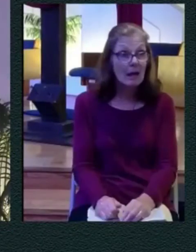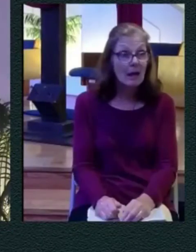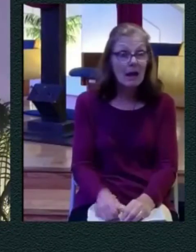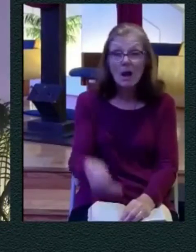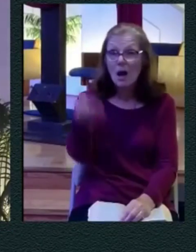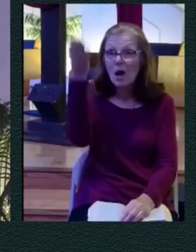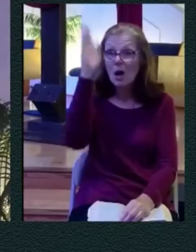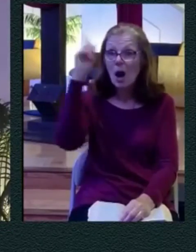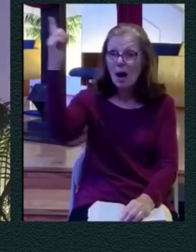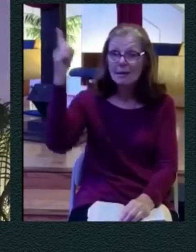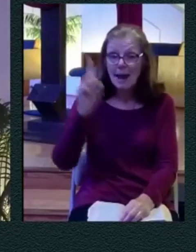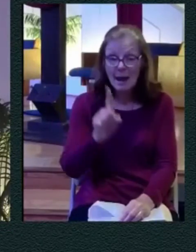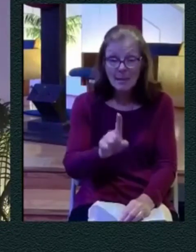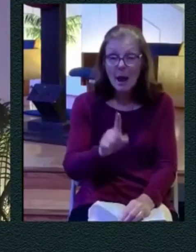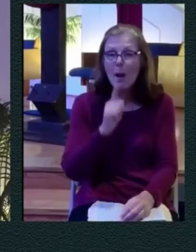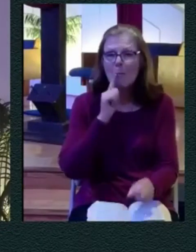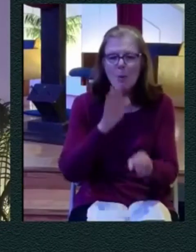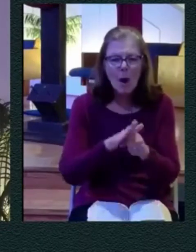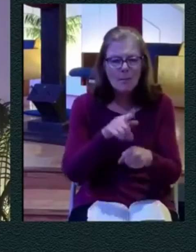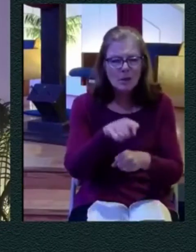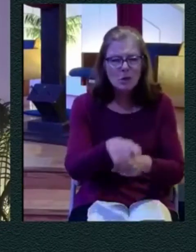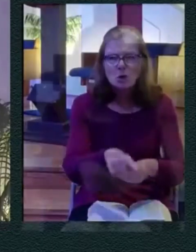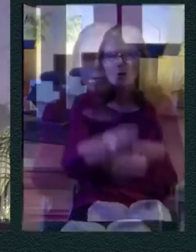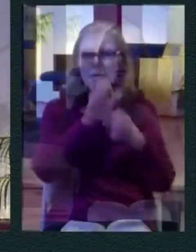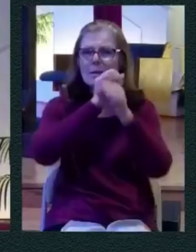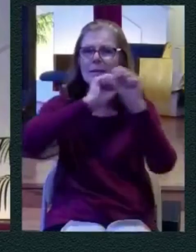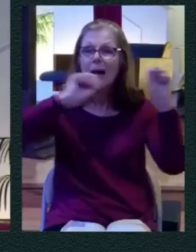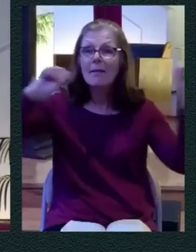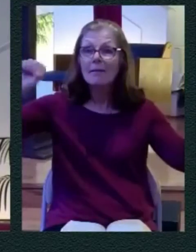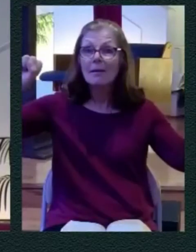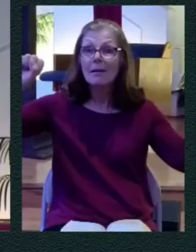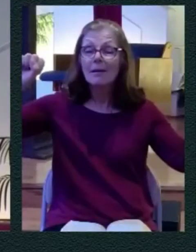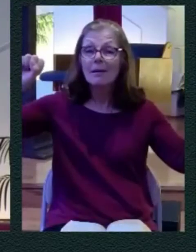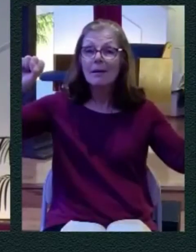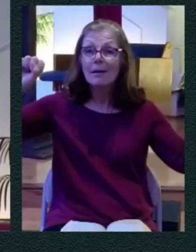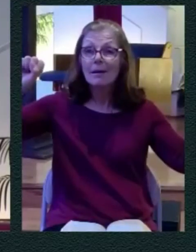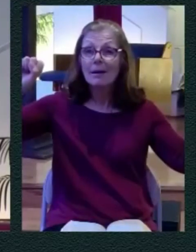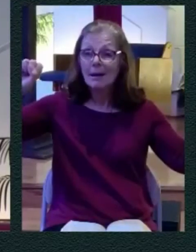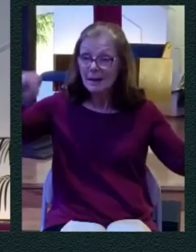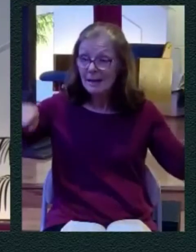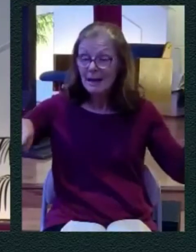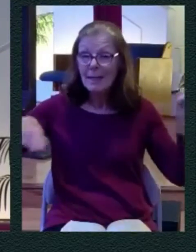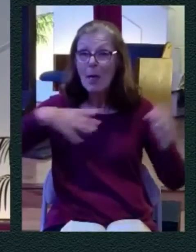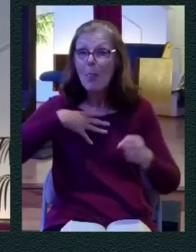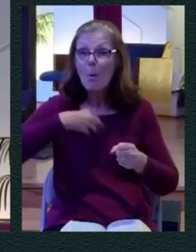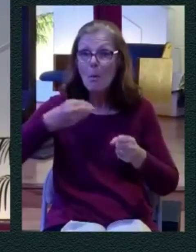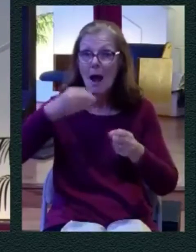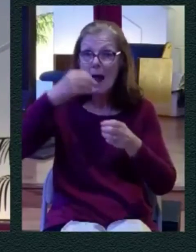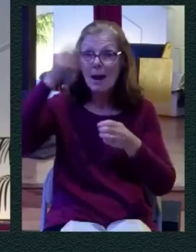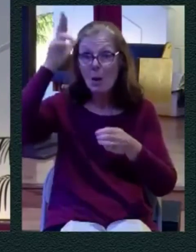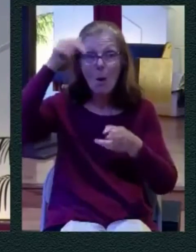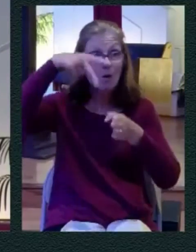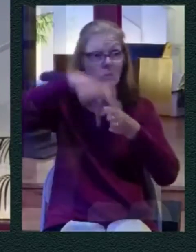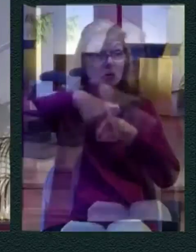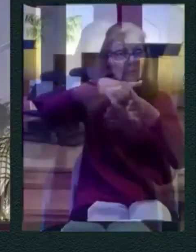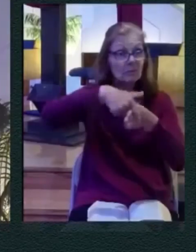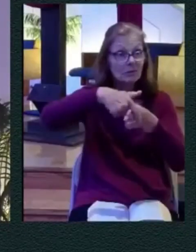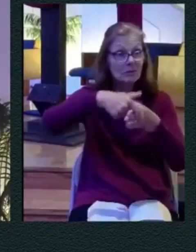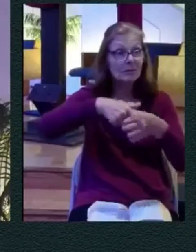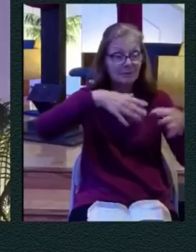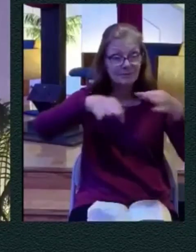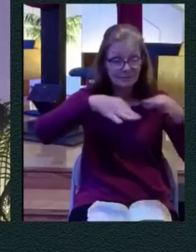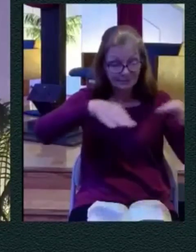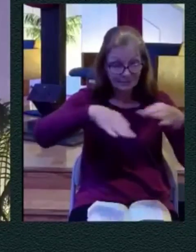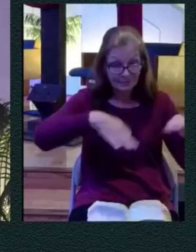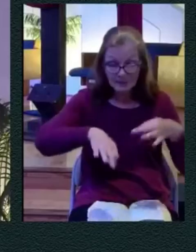promised them redemption. He held out the hope of the white horse riding. He said that white horse is going to ride and there's hope and you